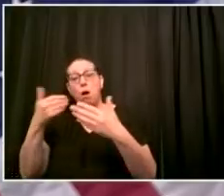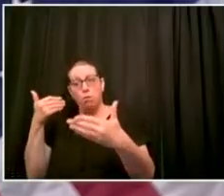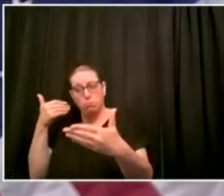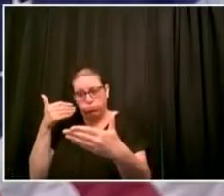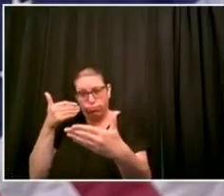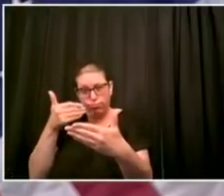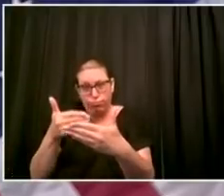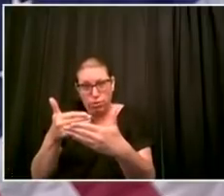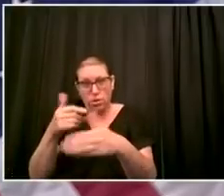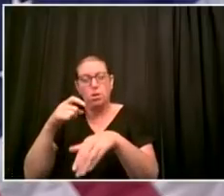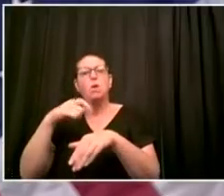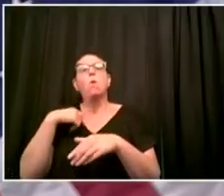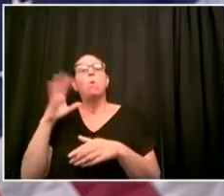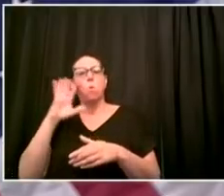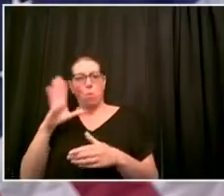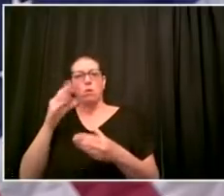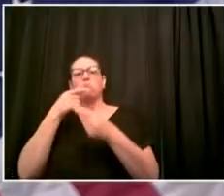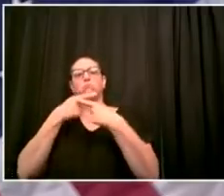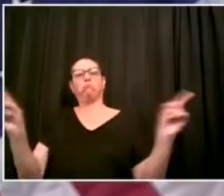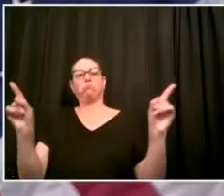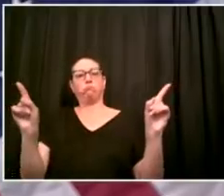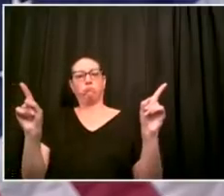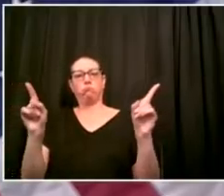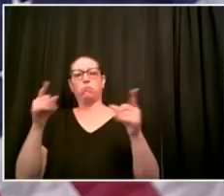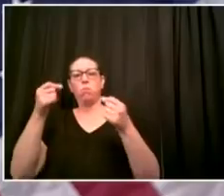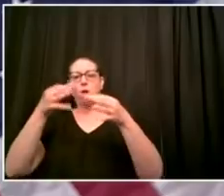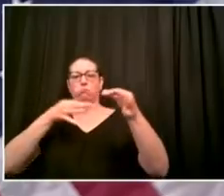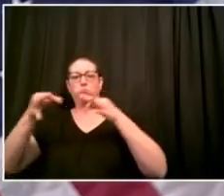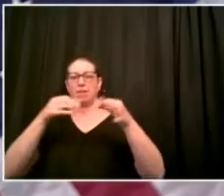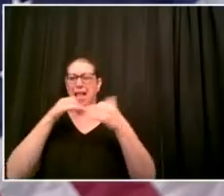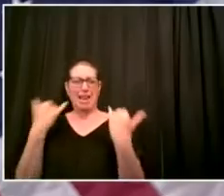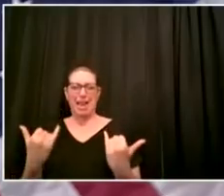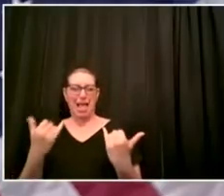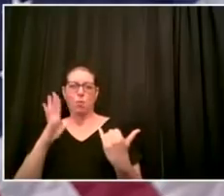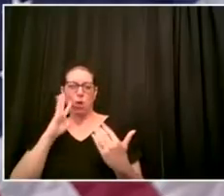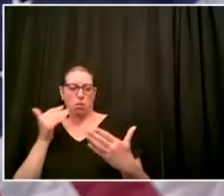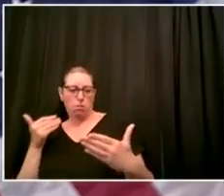by the first or second week of June, as I've said.